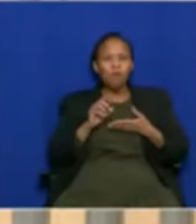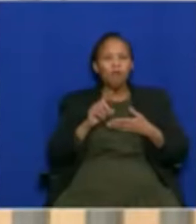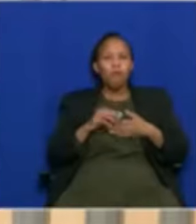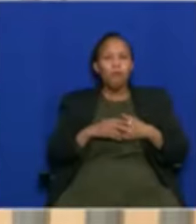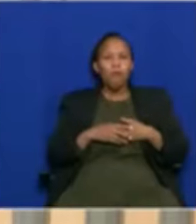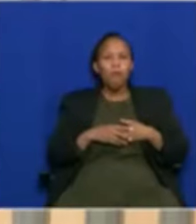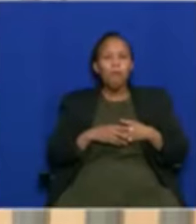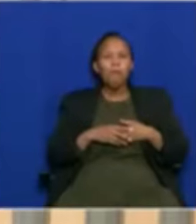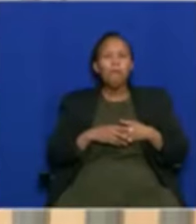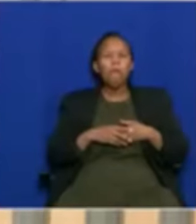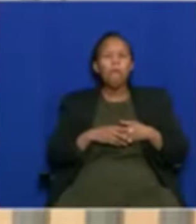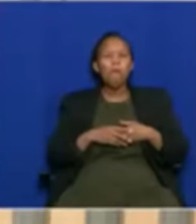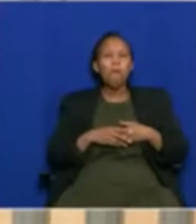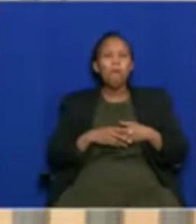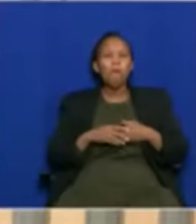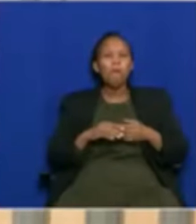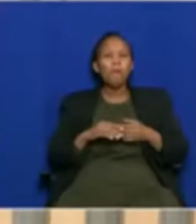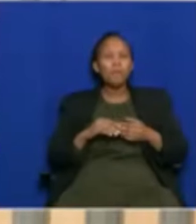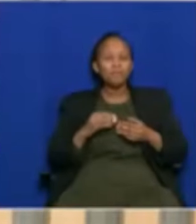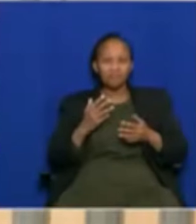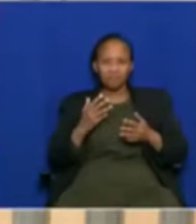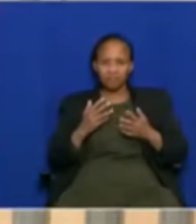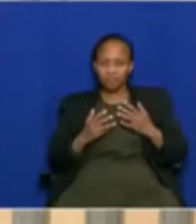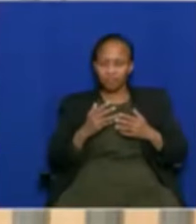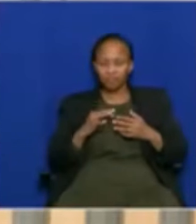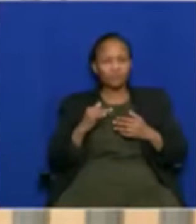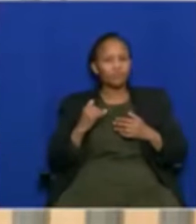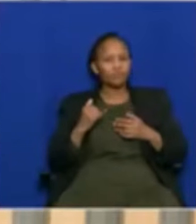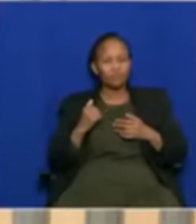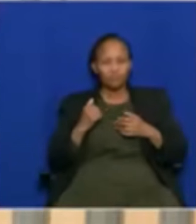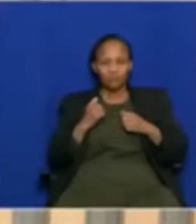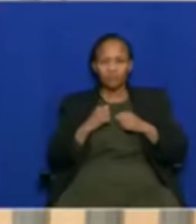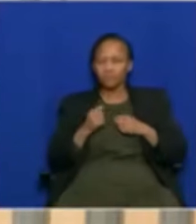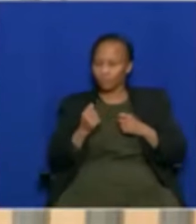been subjected to any vetting process until she was